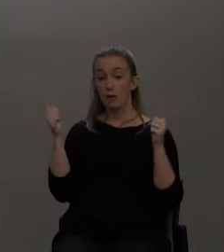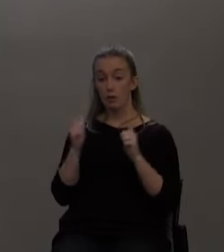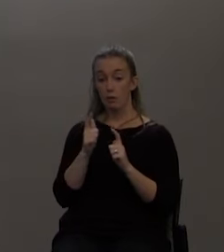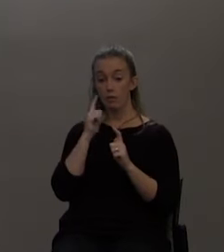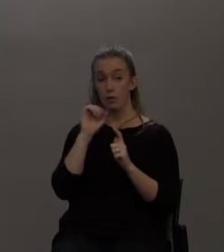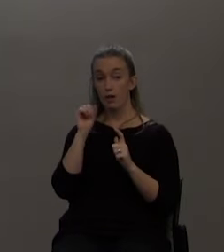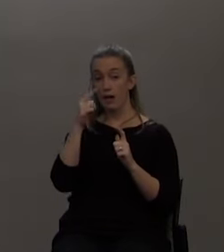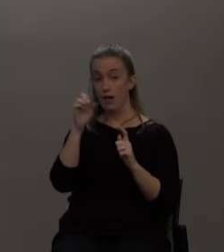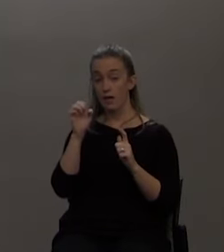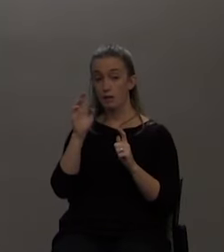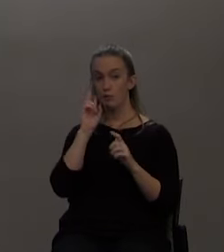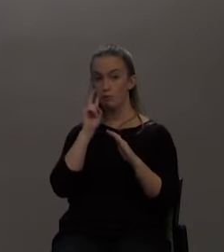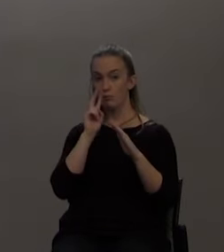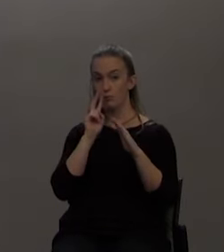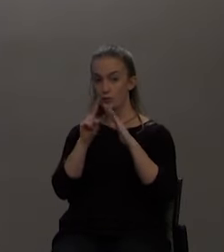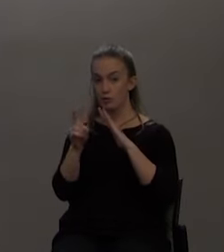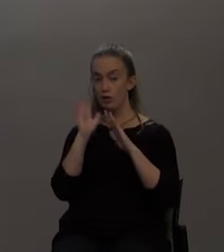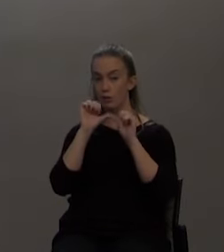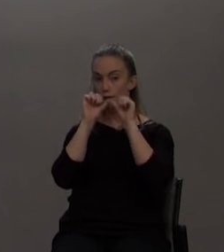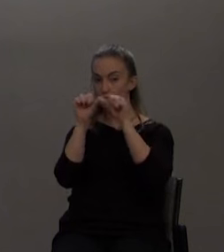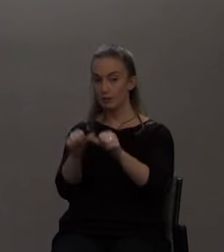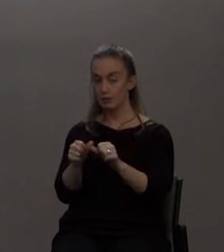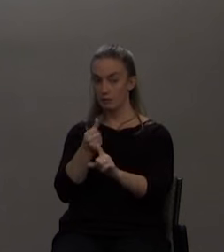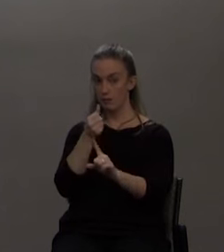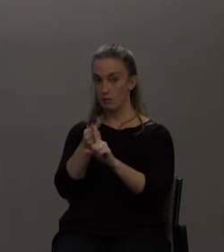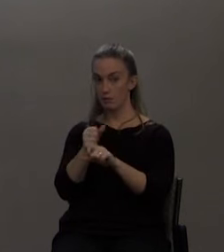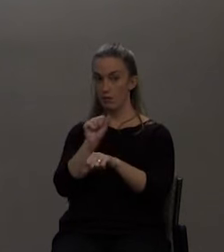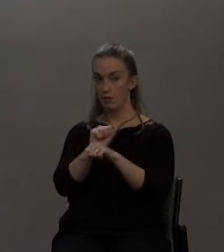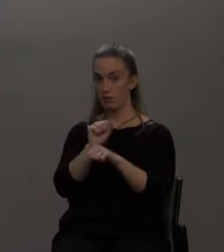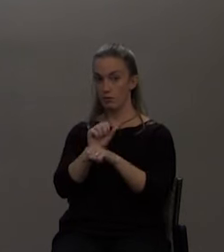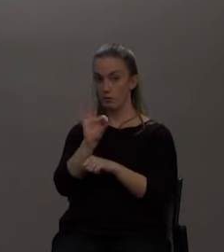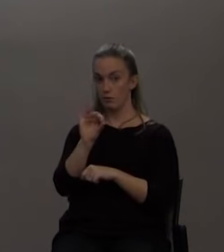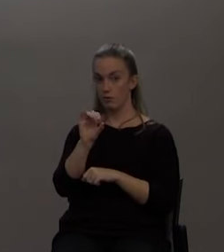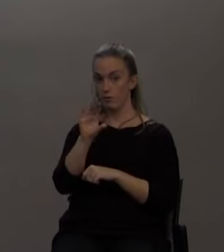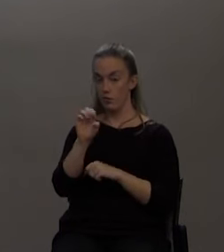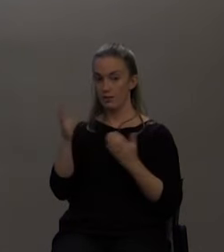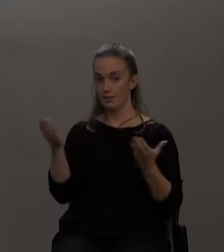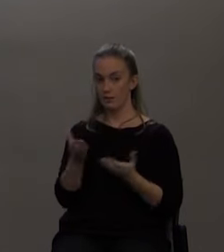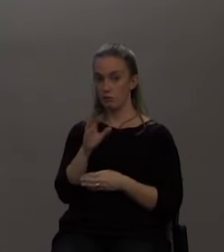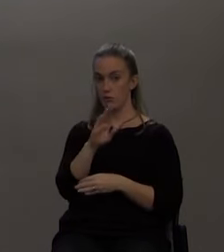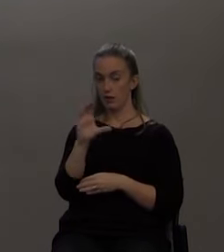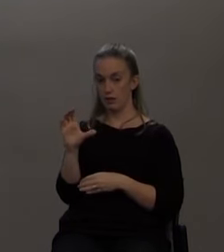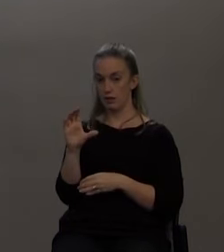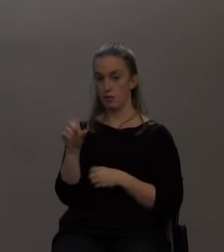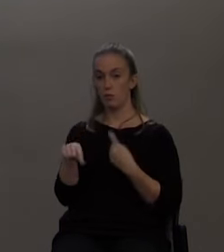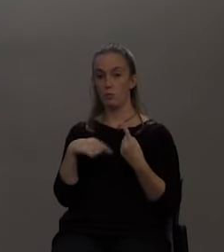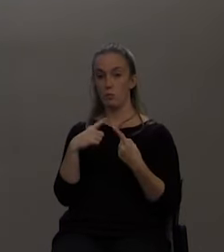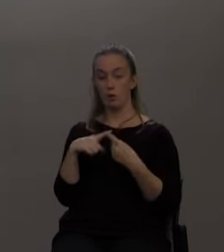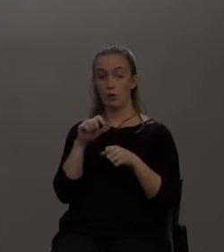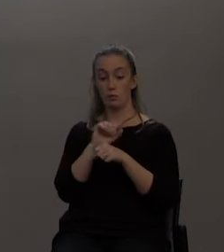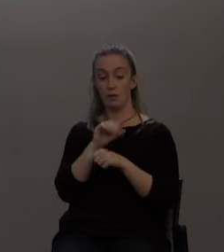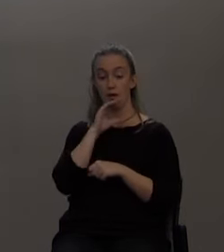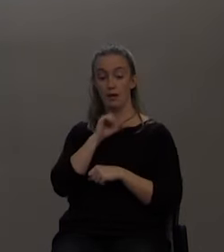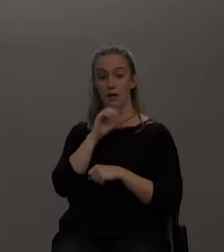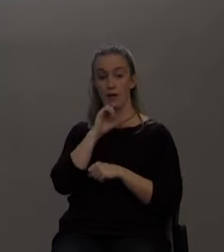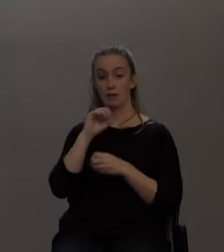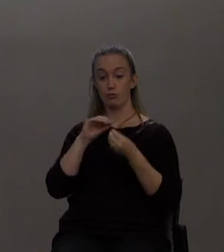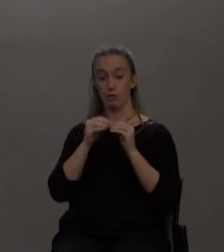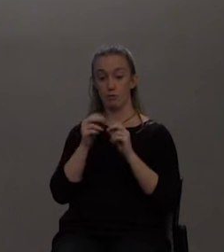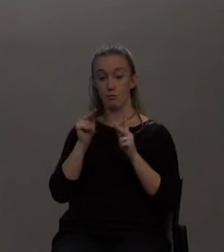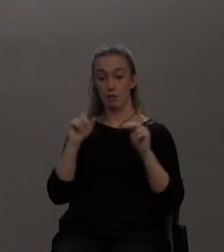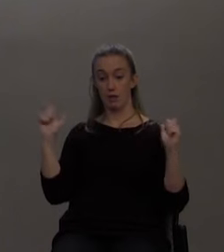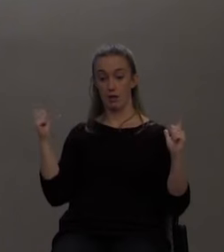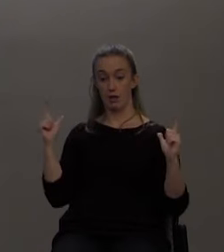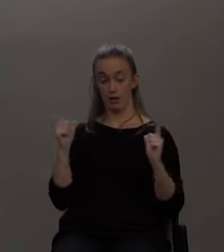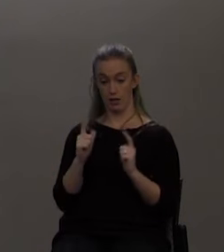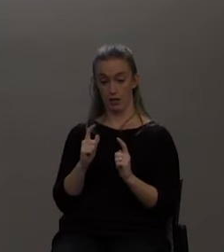is projected to continue to impact the workforce in Boyle County as the working age population declines, and we see